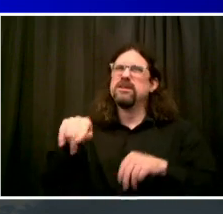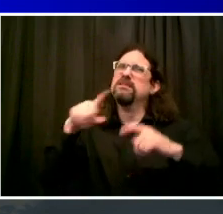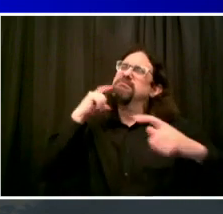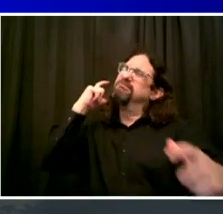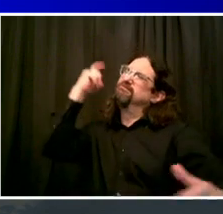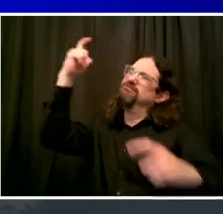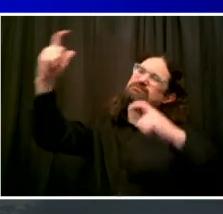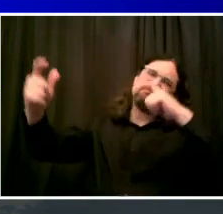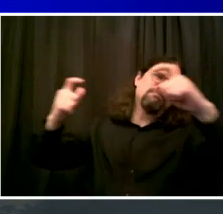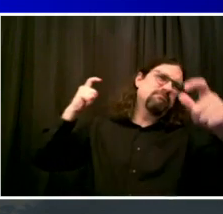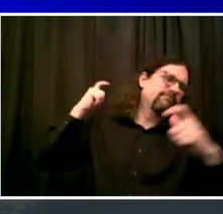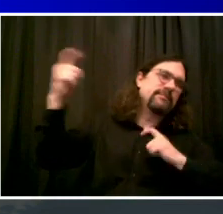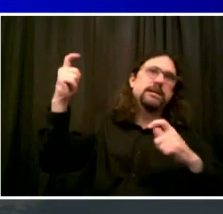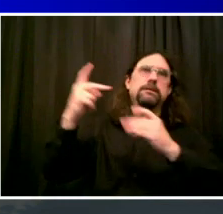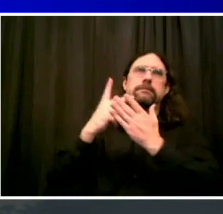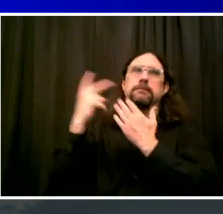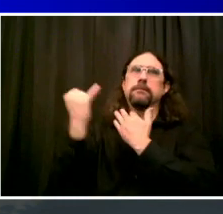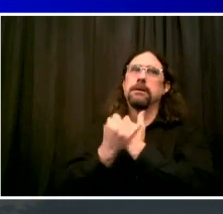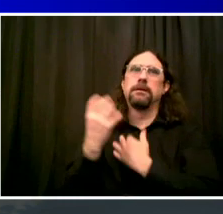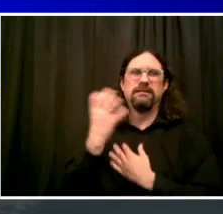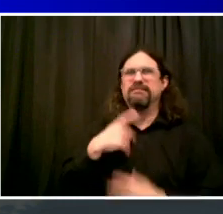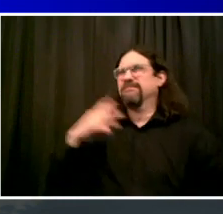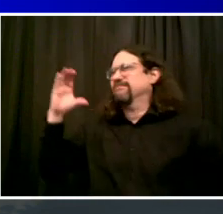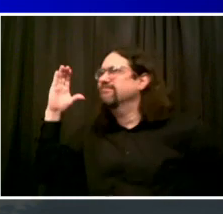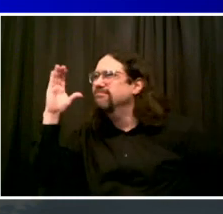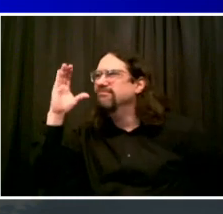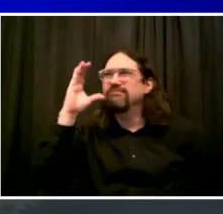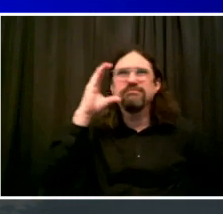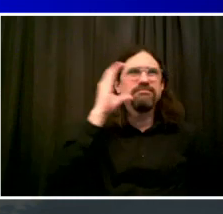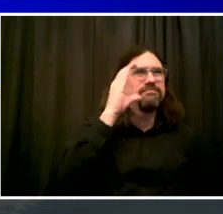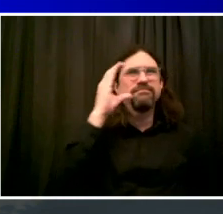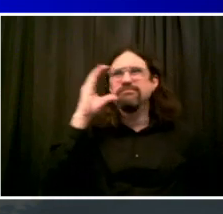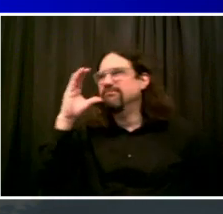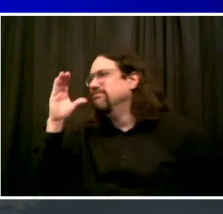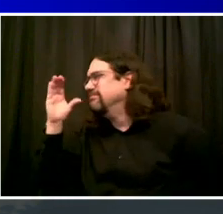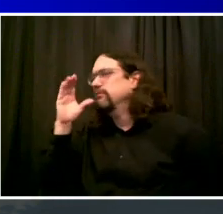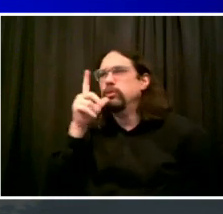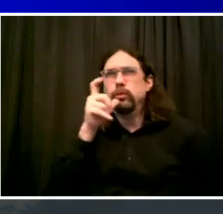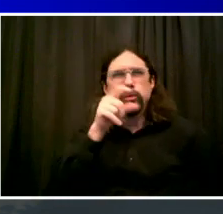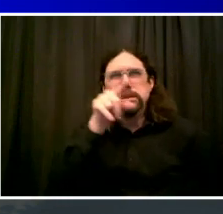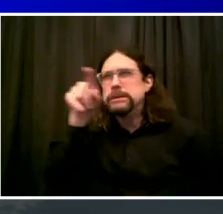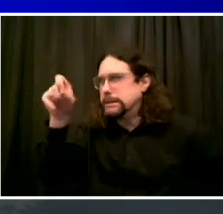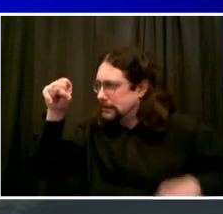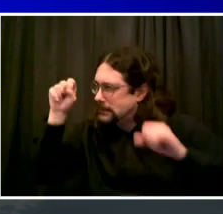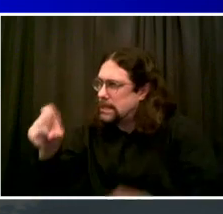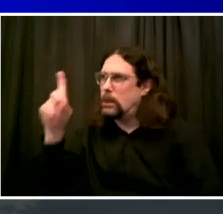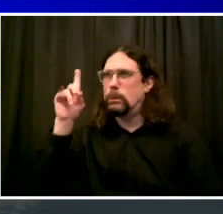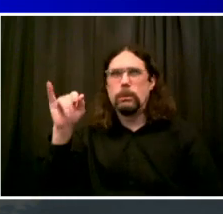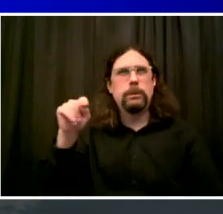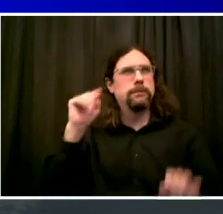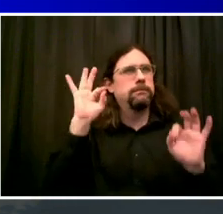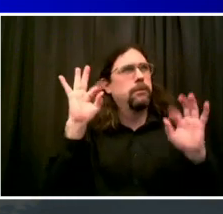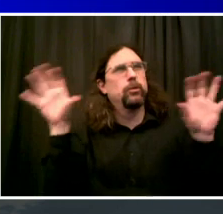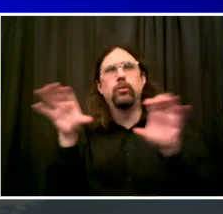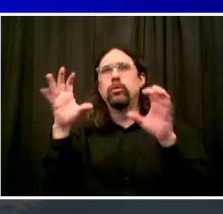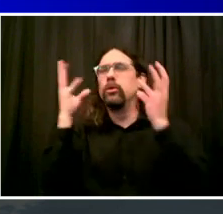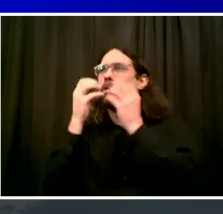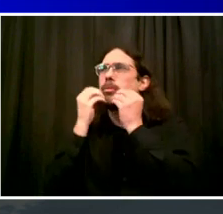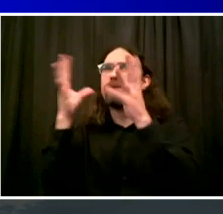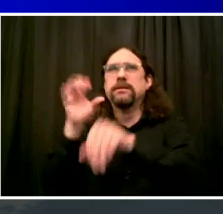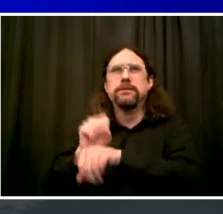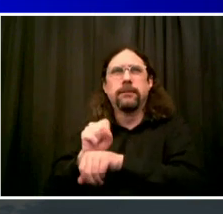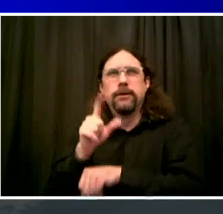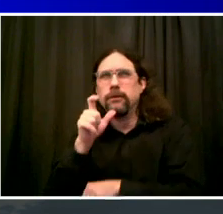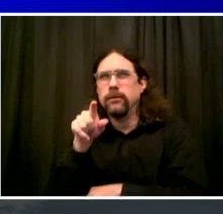could handle the sheer intensity of what we were asking them to do. So first, our new Director of Tracing,